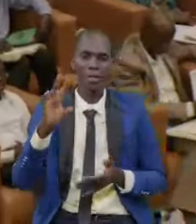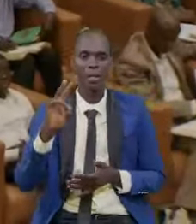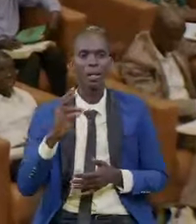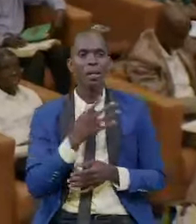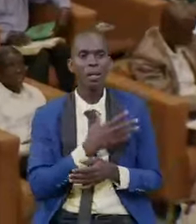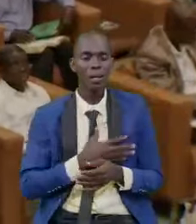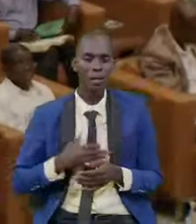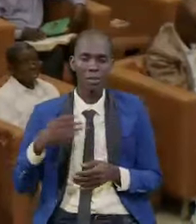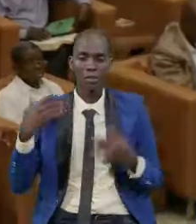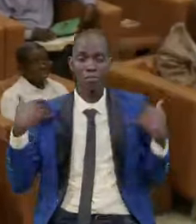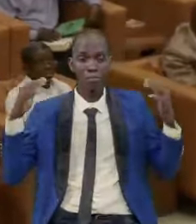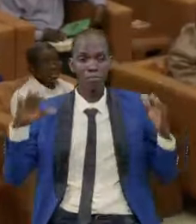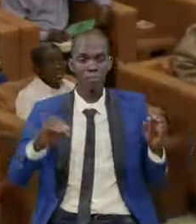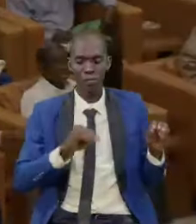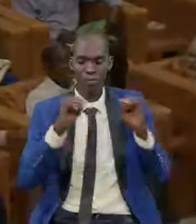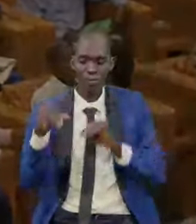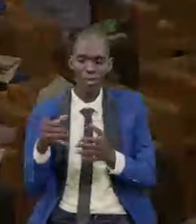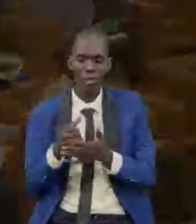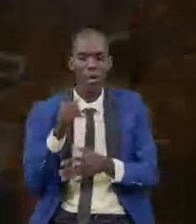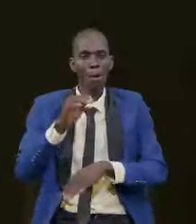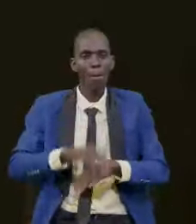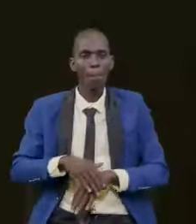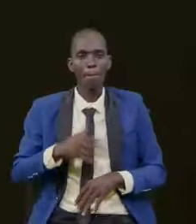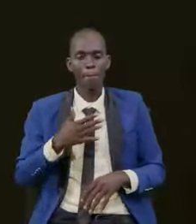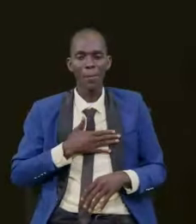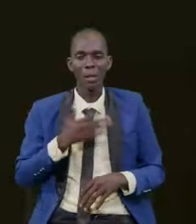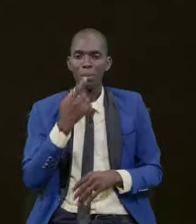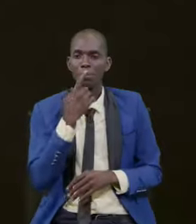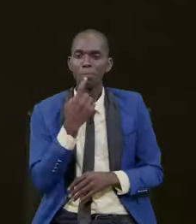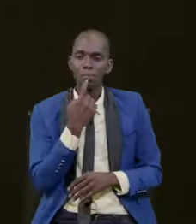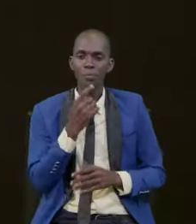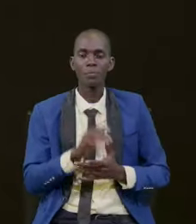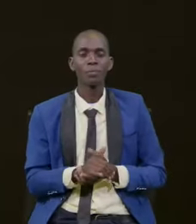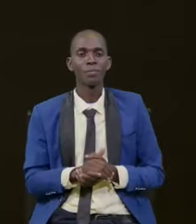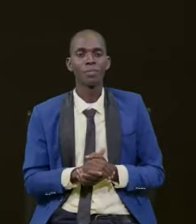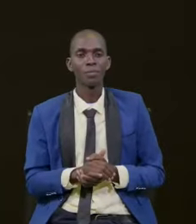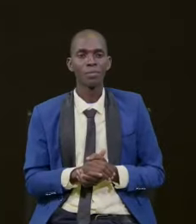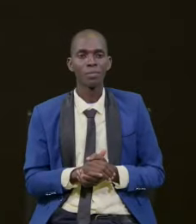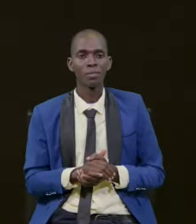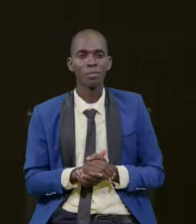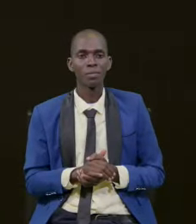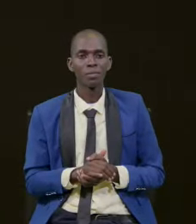he laid it on my mouth.